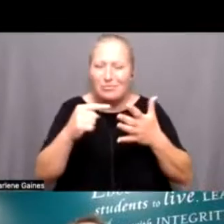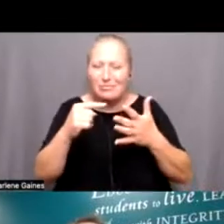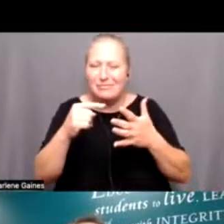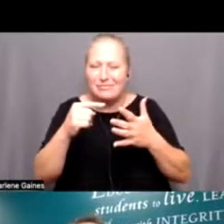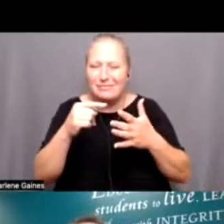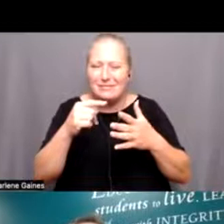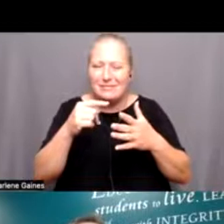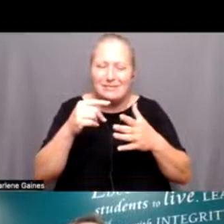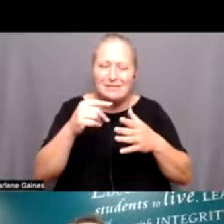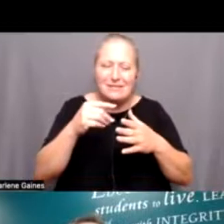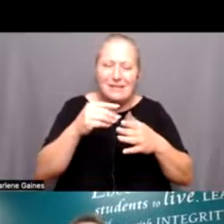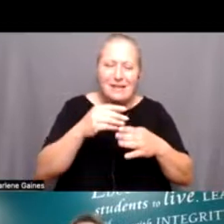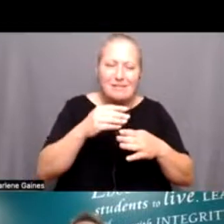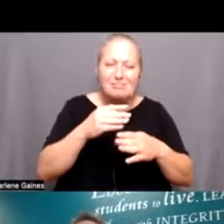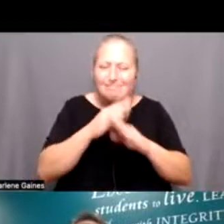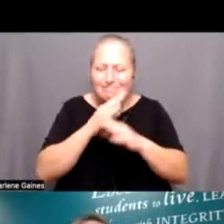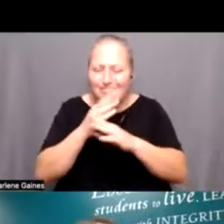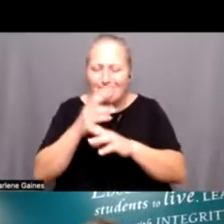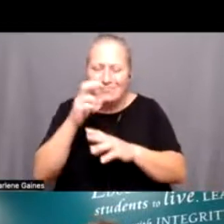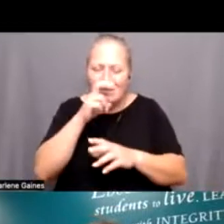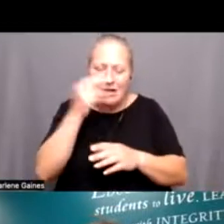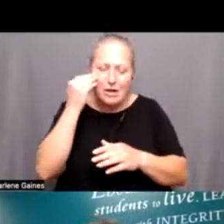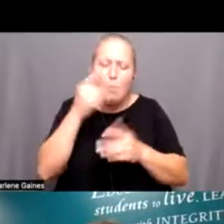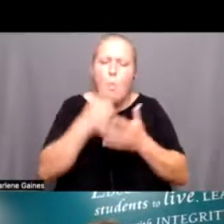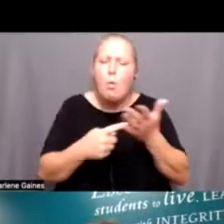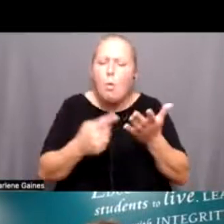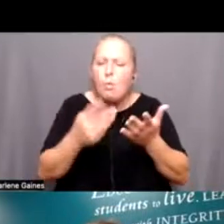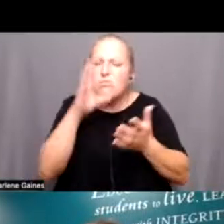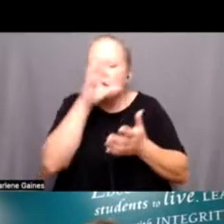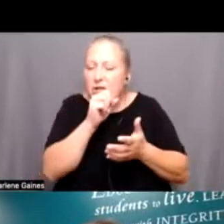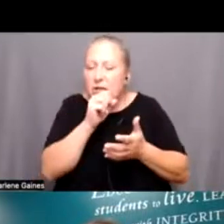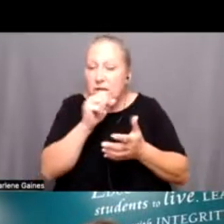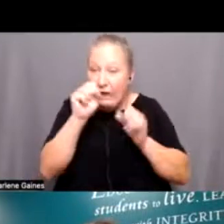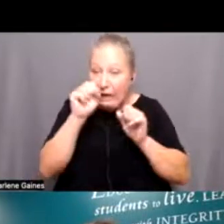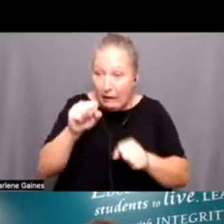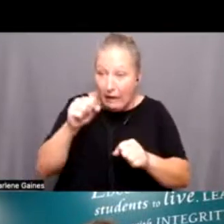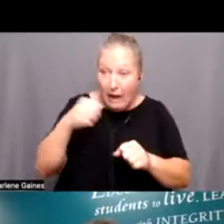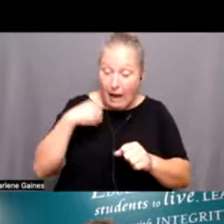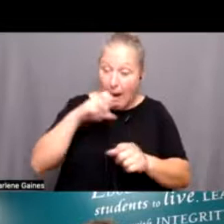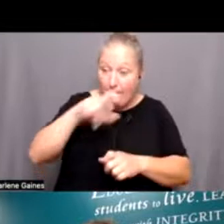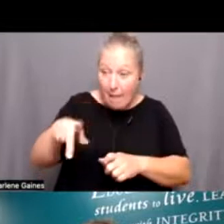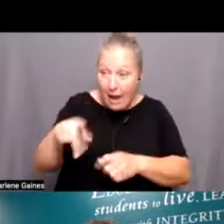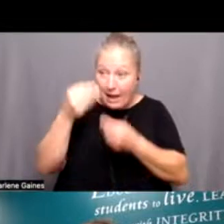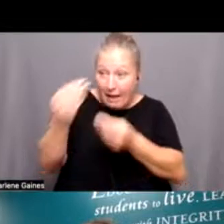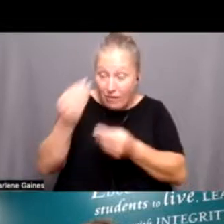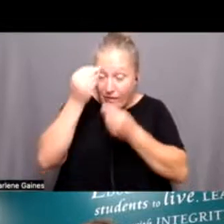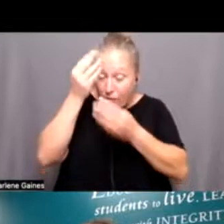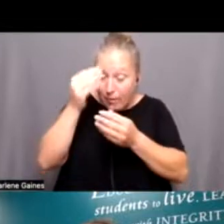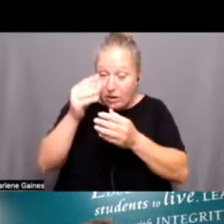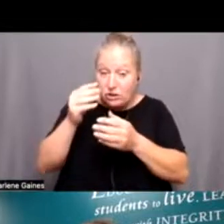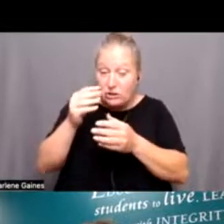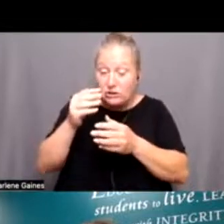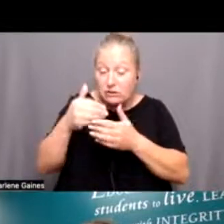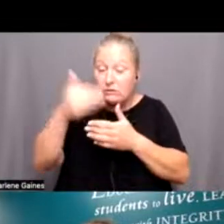as to like what that delta is. Yes, if I could I come back with that information? I'd be happy to follow up with you around